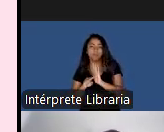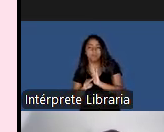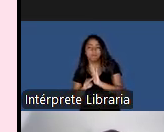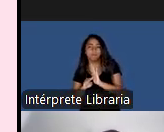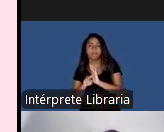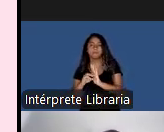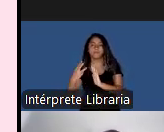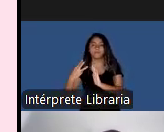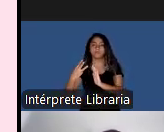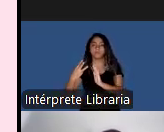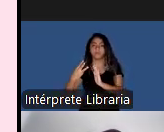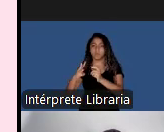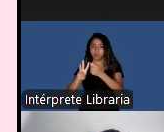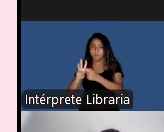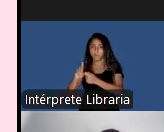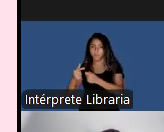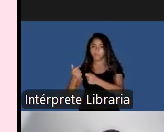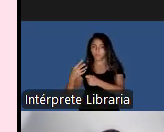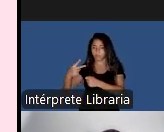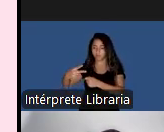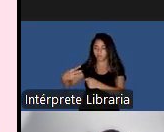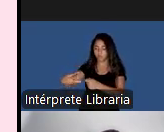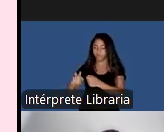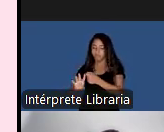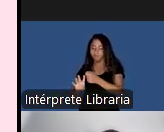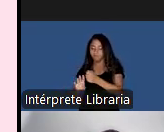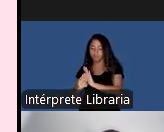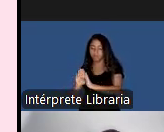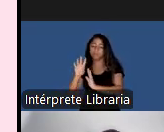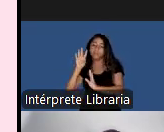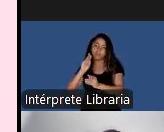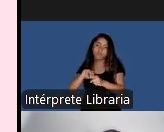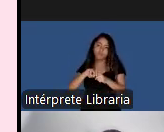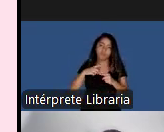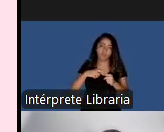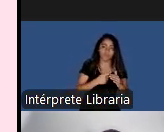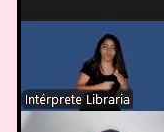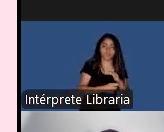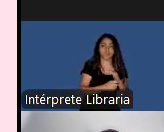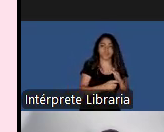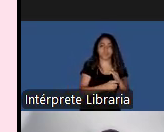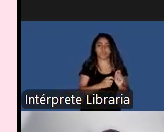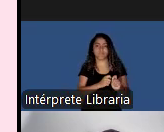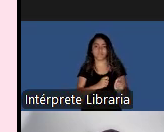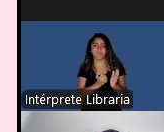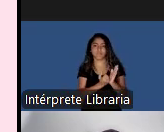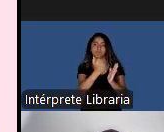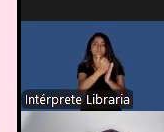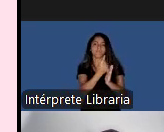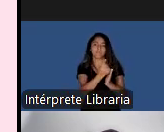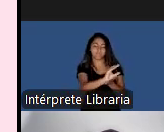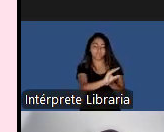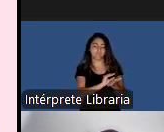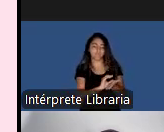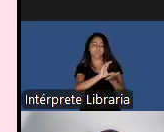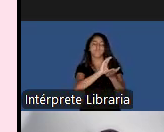slight increase in the second to third quarter 2024, which is also a consequence of our greater revenue and a